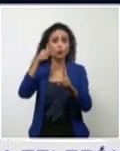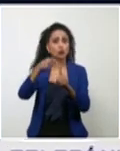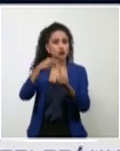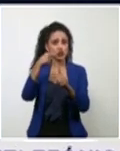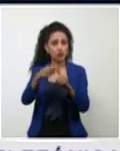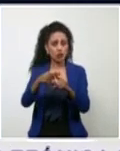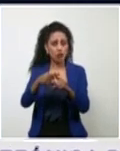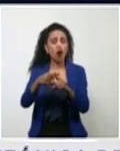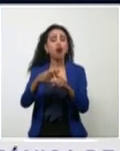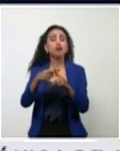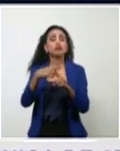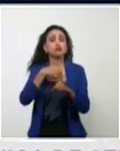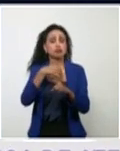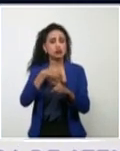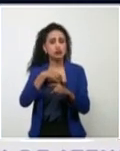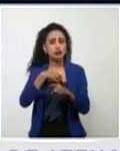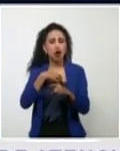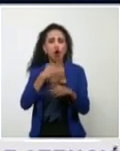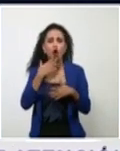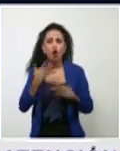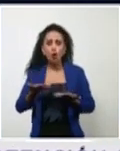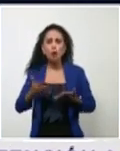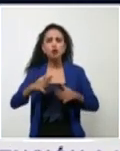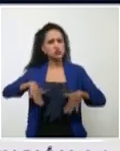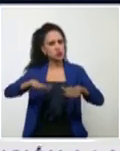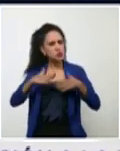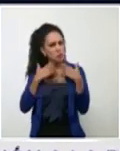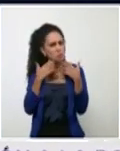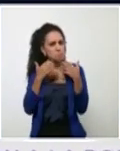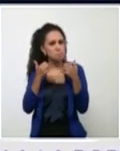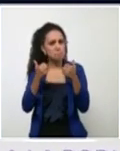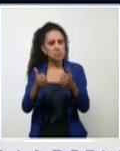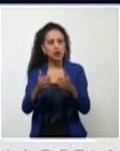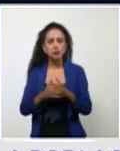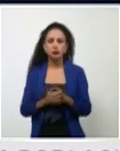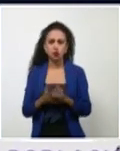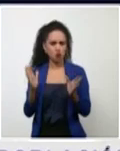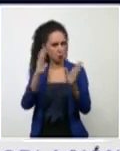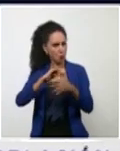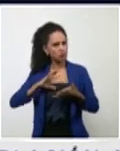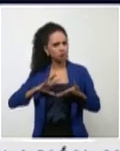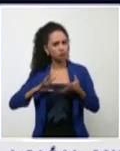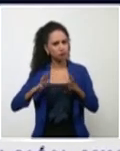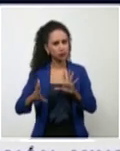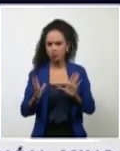positive case with a favorable clinical